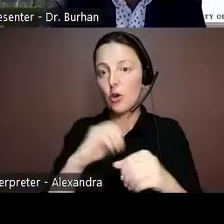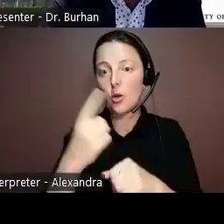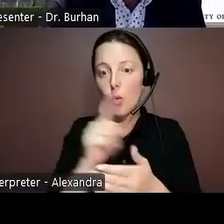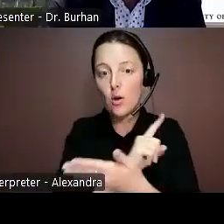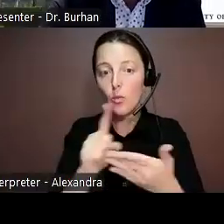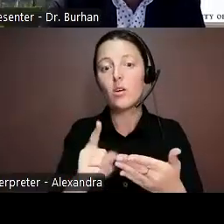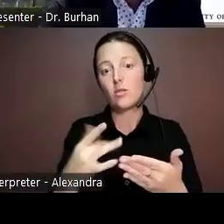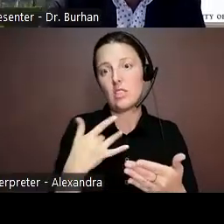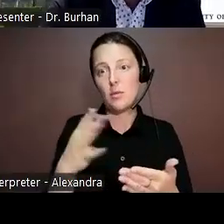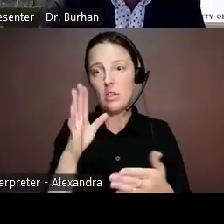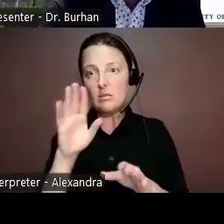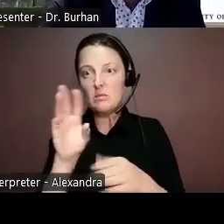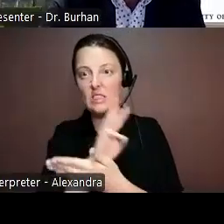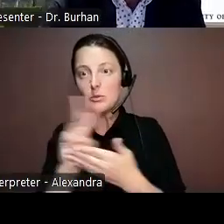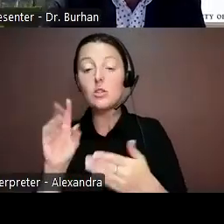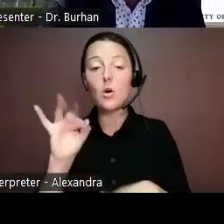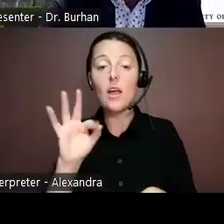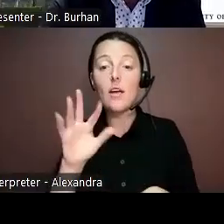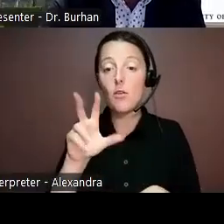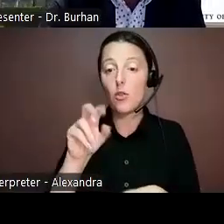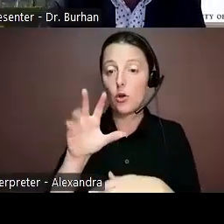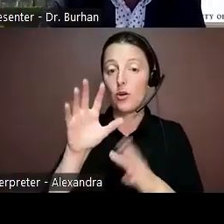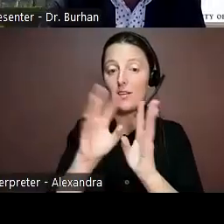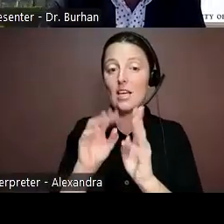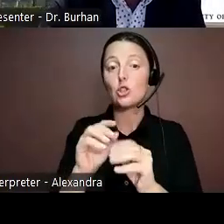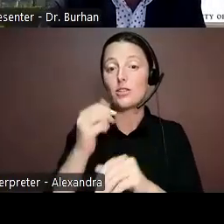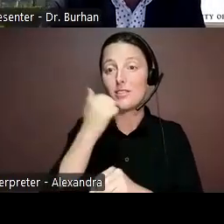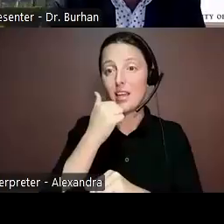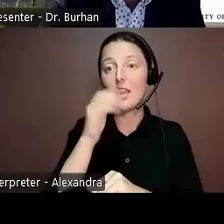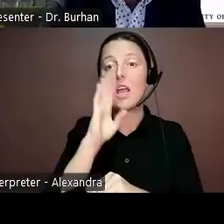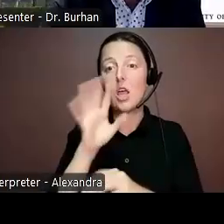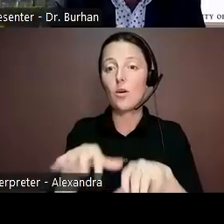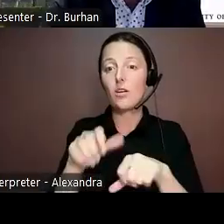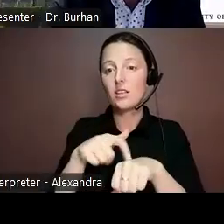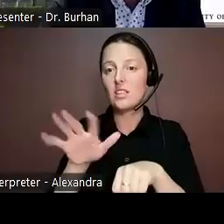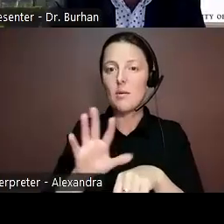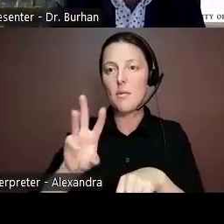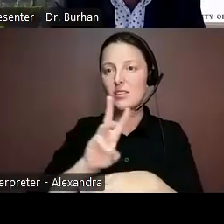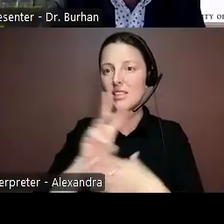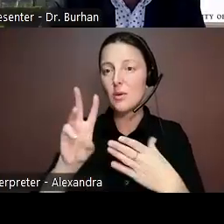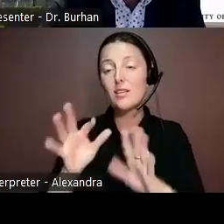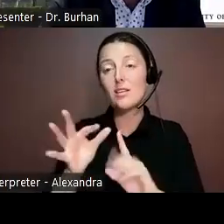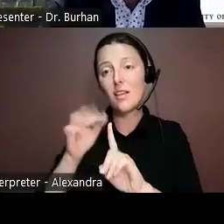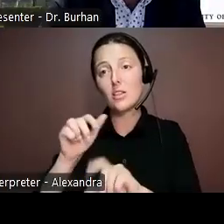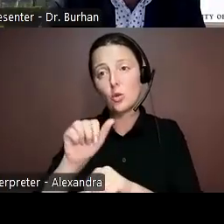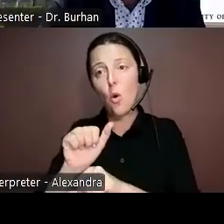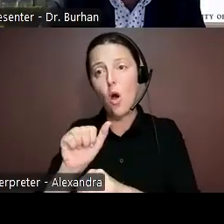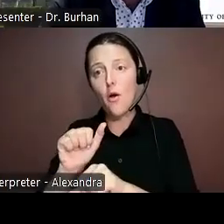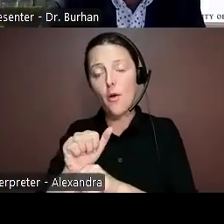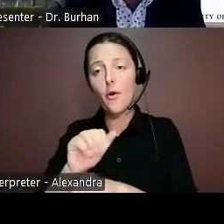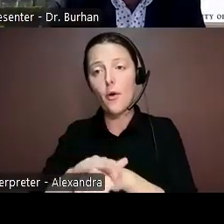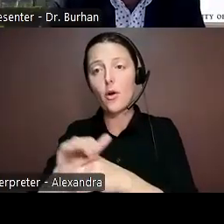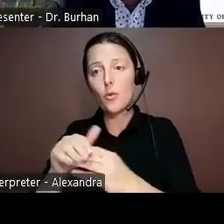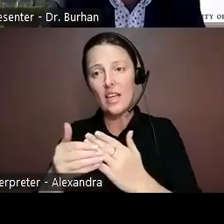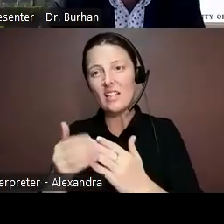sessions daily, it's going to take you about 6 weeks, unless you want to work over the weekend, which hopefully some of you don't want to do